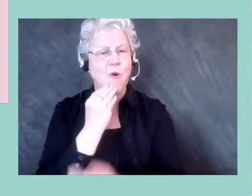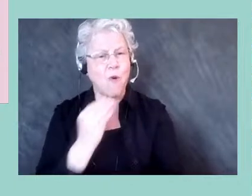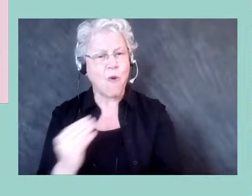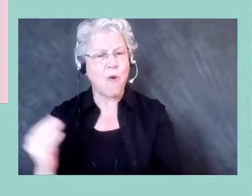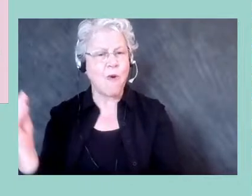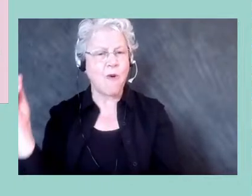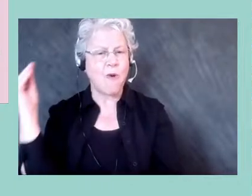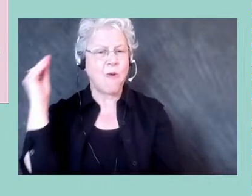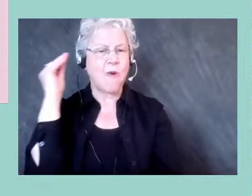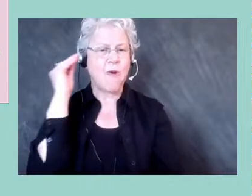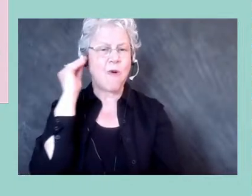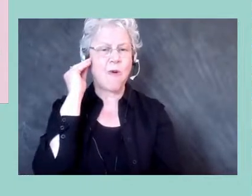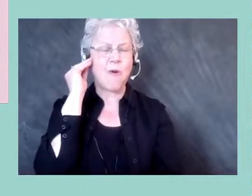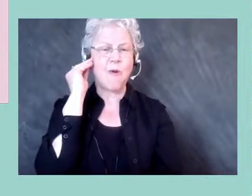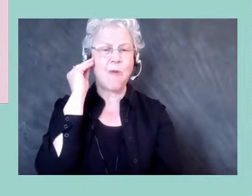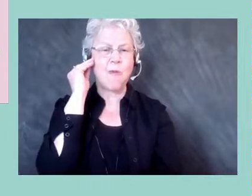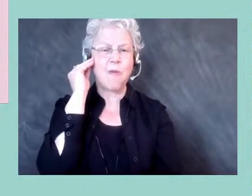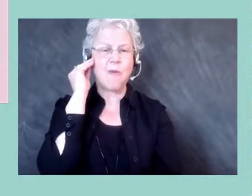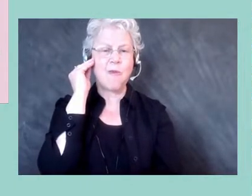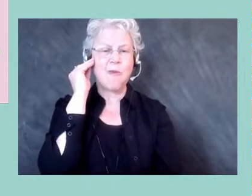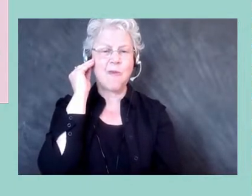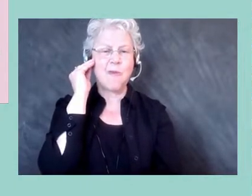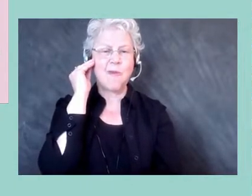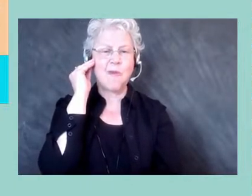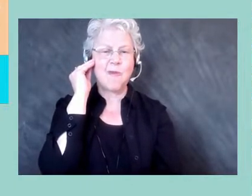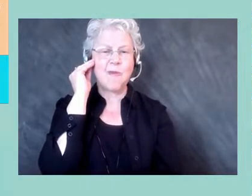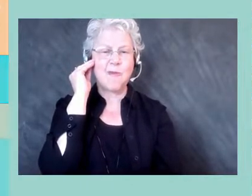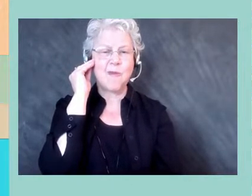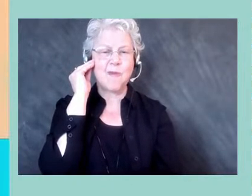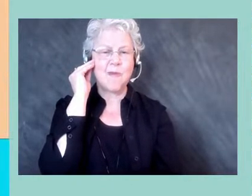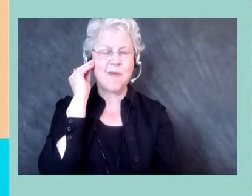my blue boat